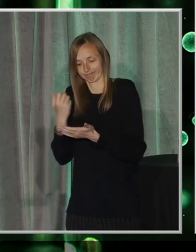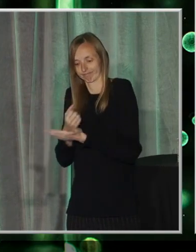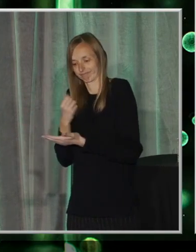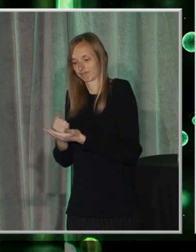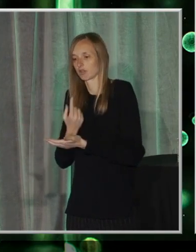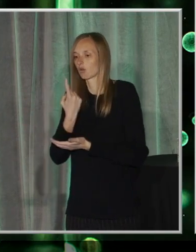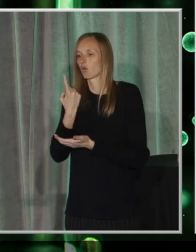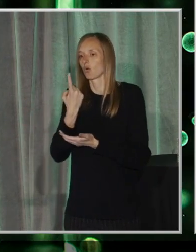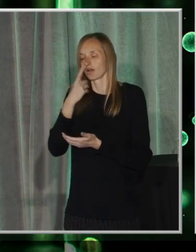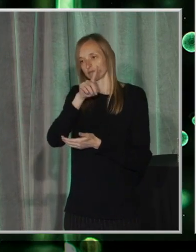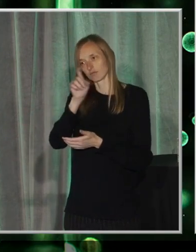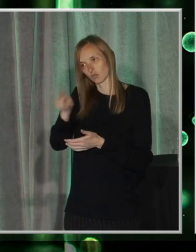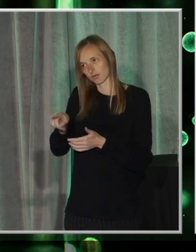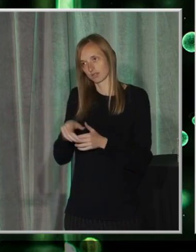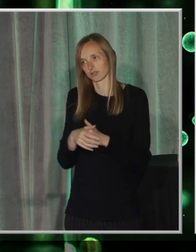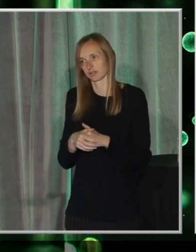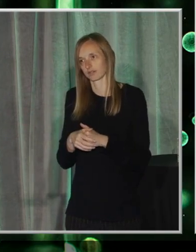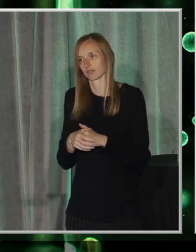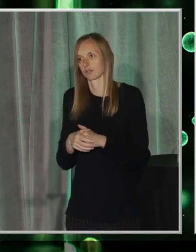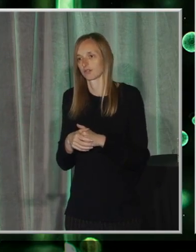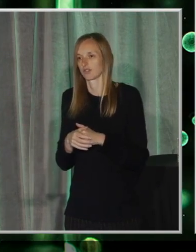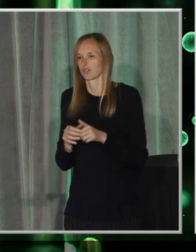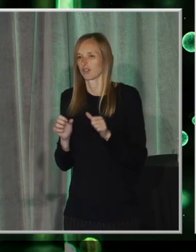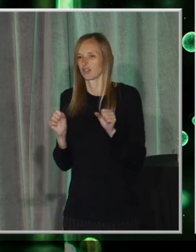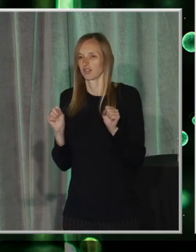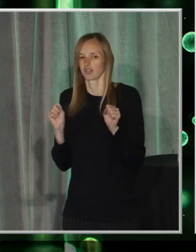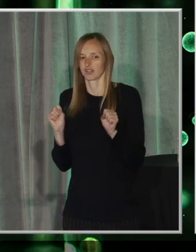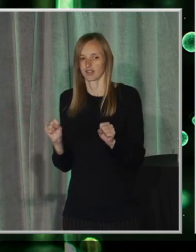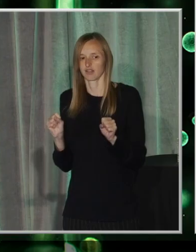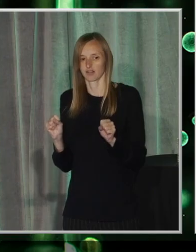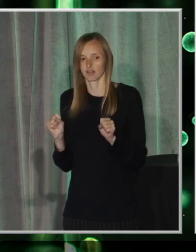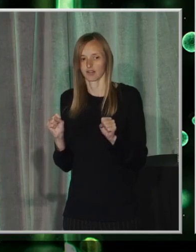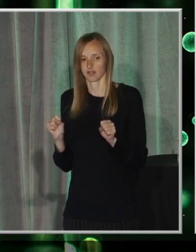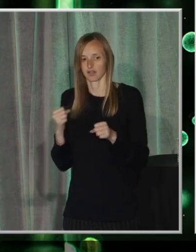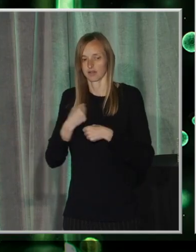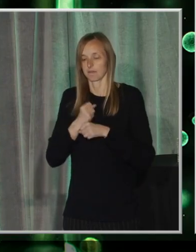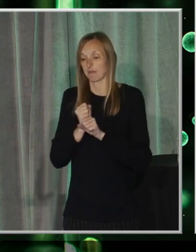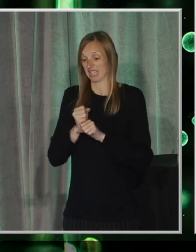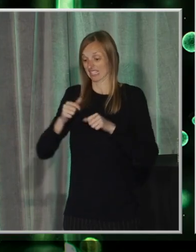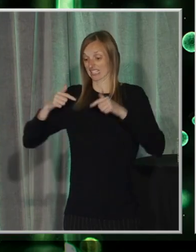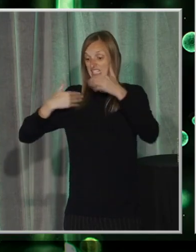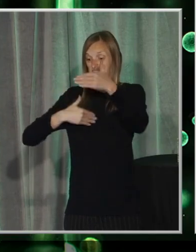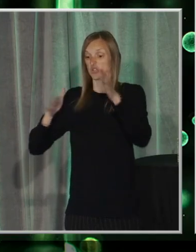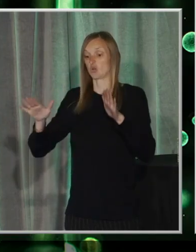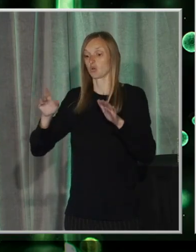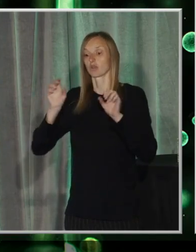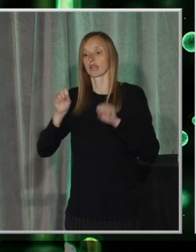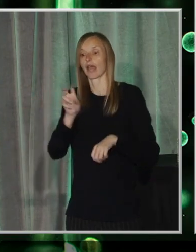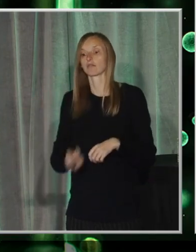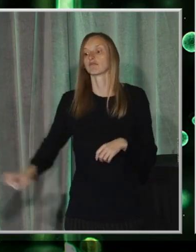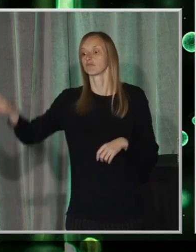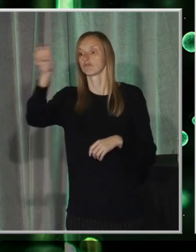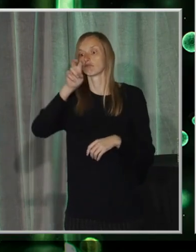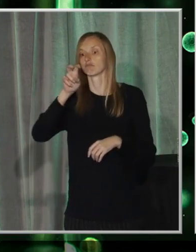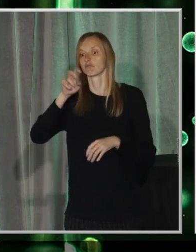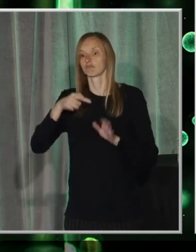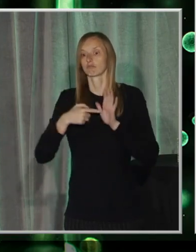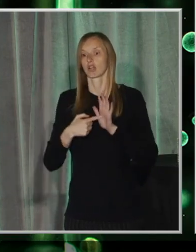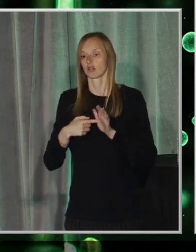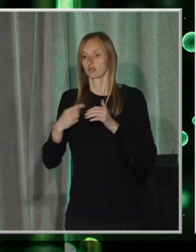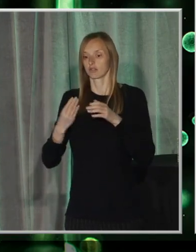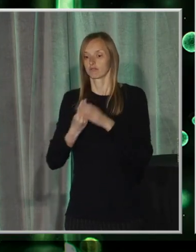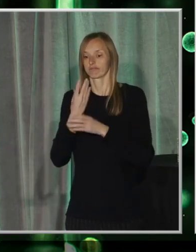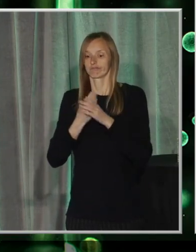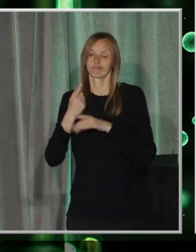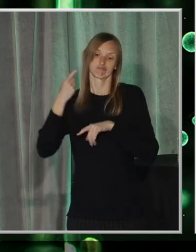the questions I've got is it possible to make a mobile version of this so that you can bring crops in from even further